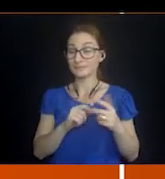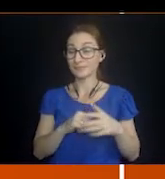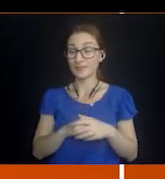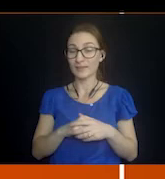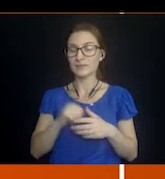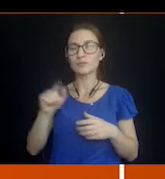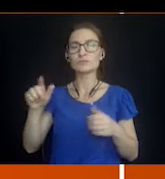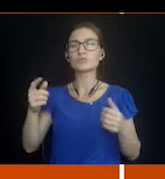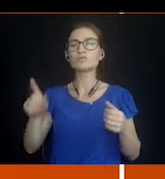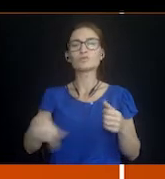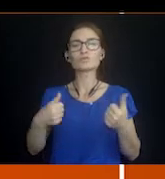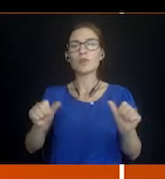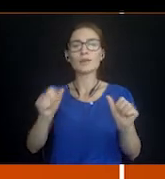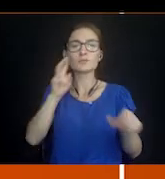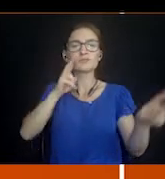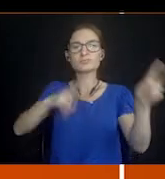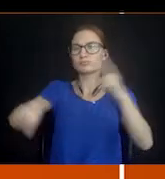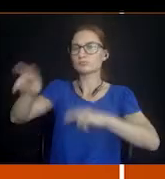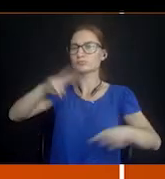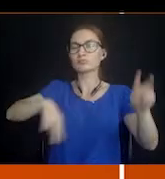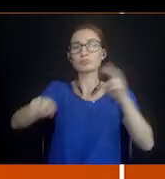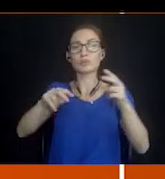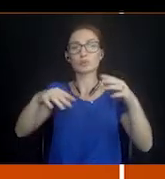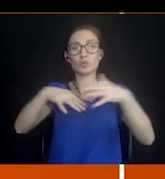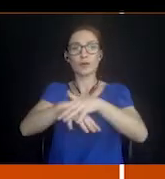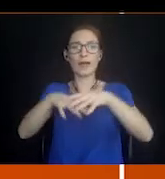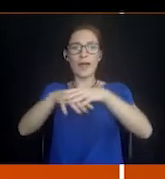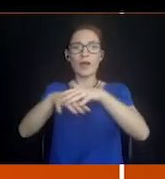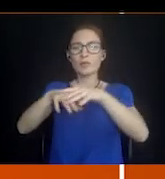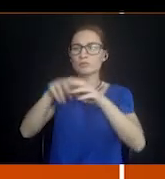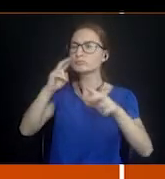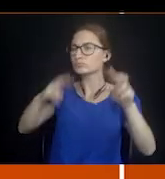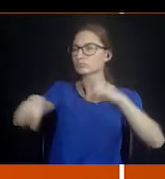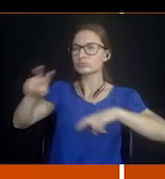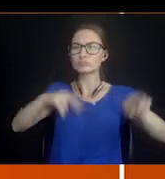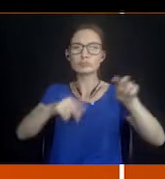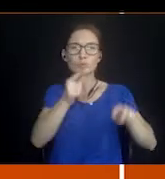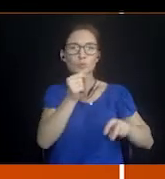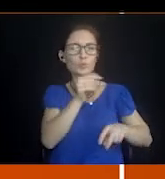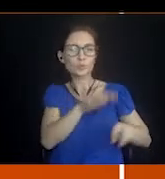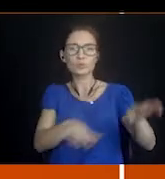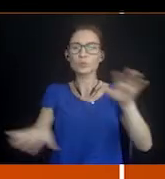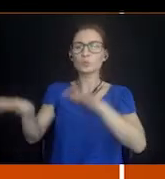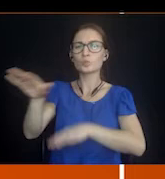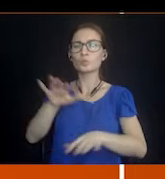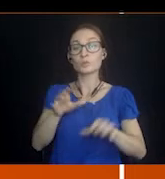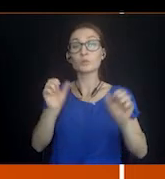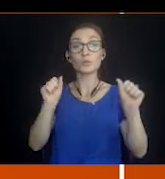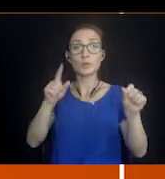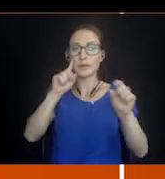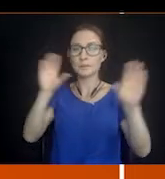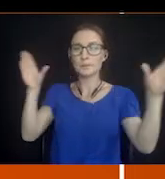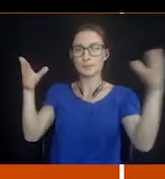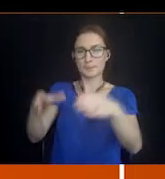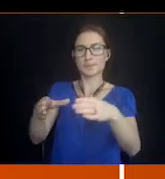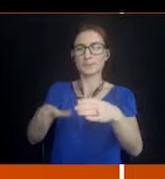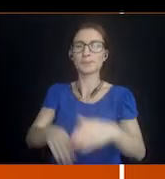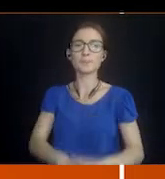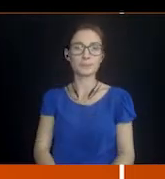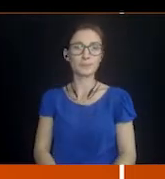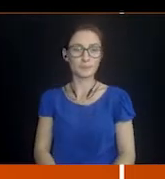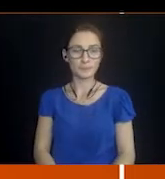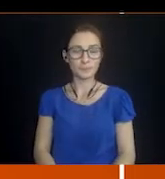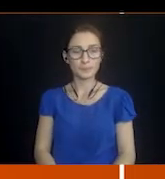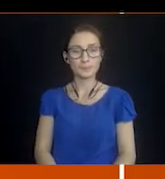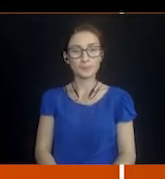or compelled. Or if you're checking out a crowd to see who you know, because you're a stranger, or you're looking to see who's attractive to